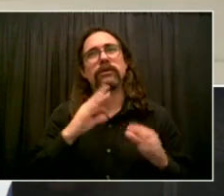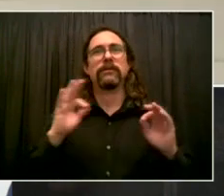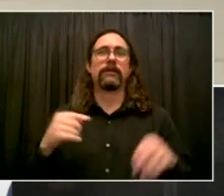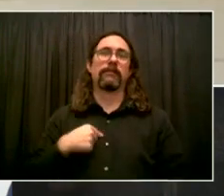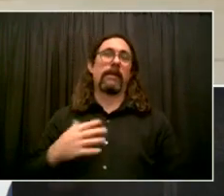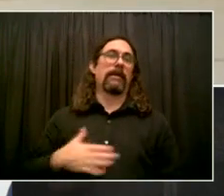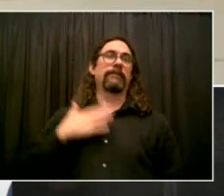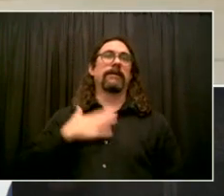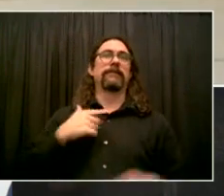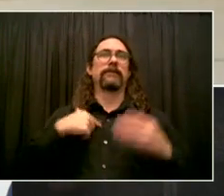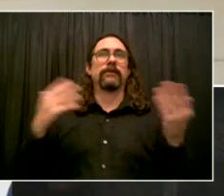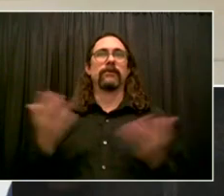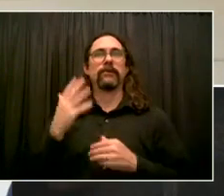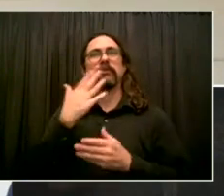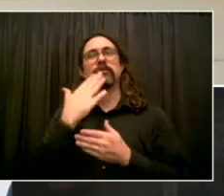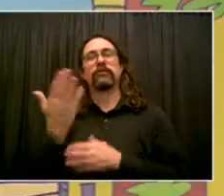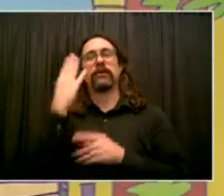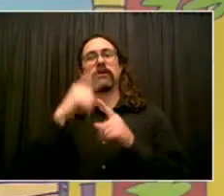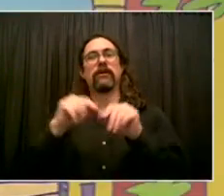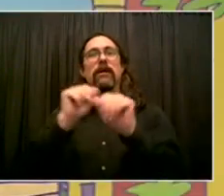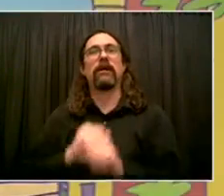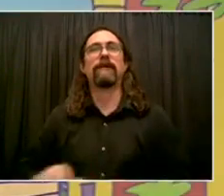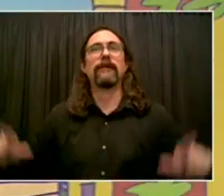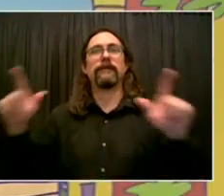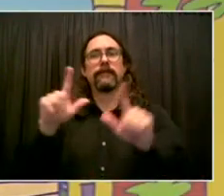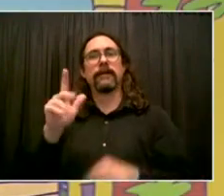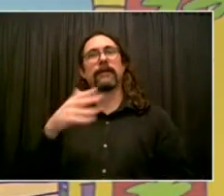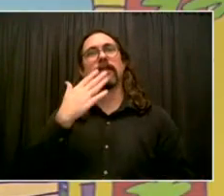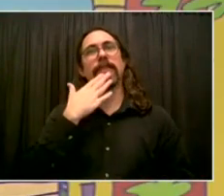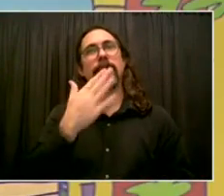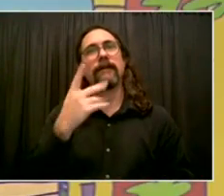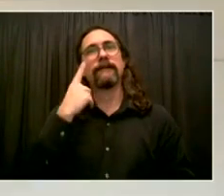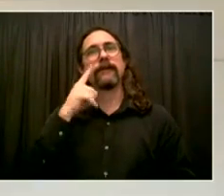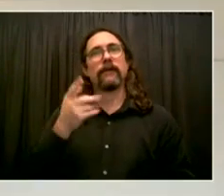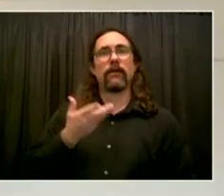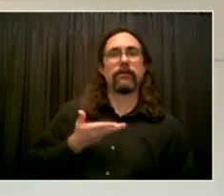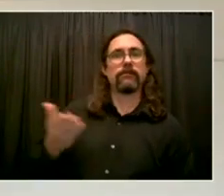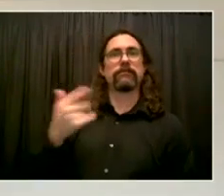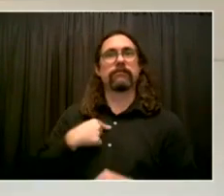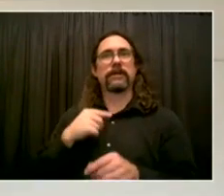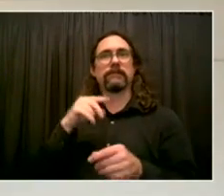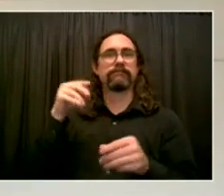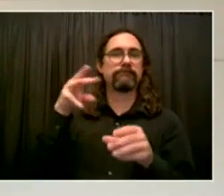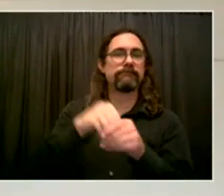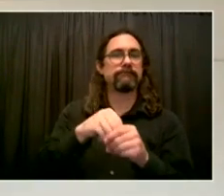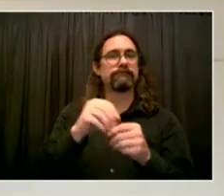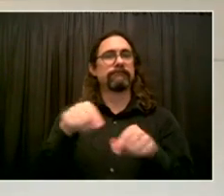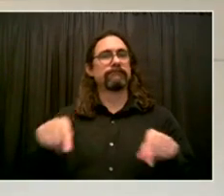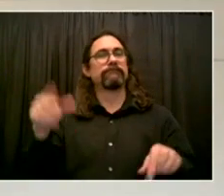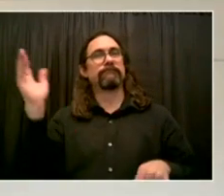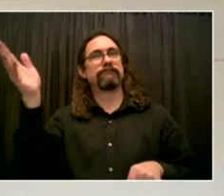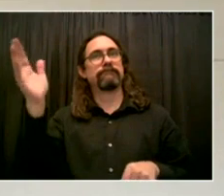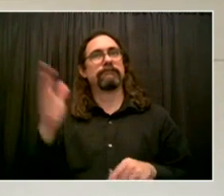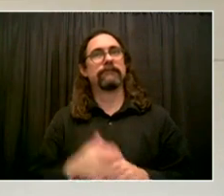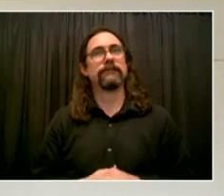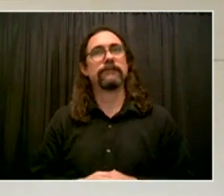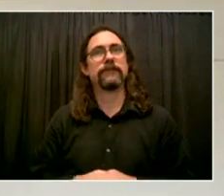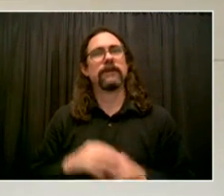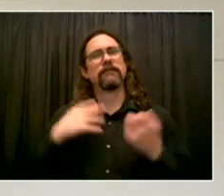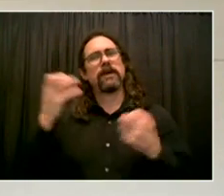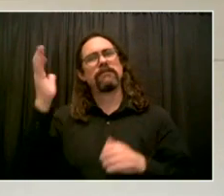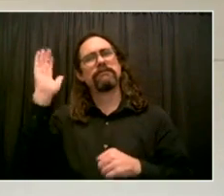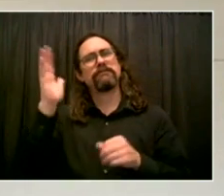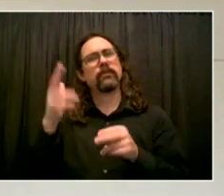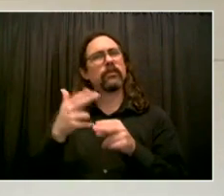morning to everyone. Thank you for welcoming me to join you. I wanted to just speak really briefly on some of the